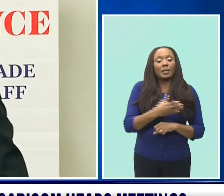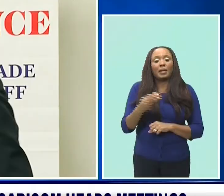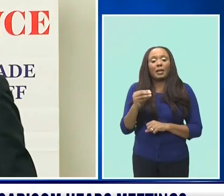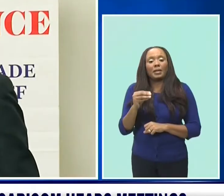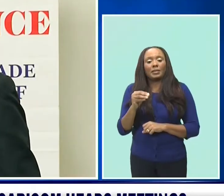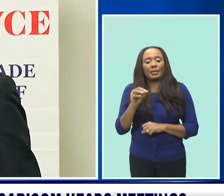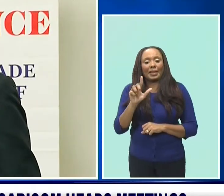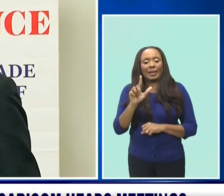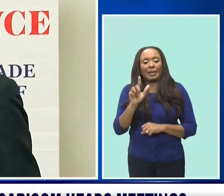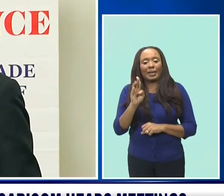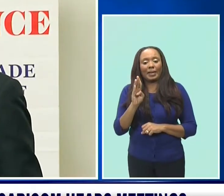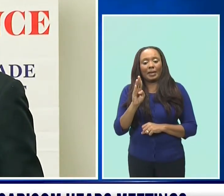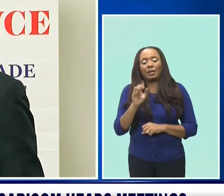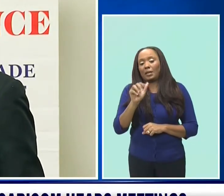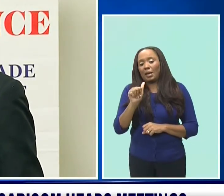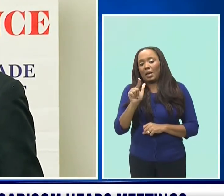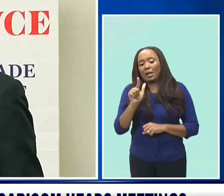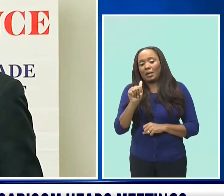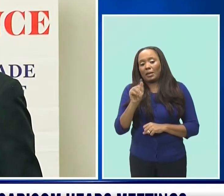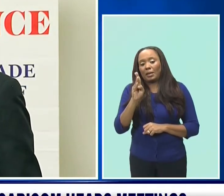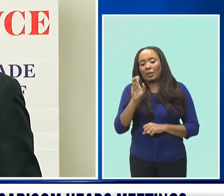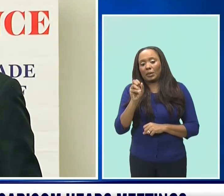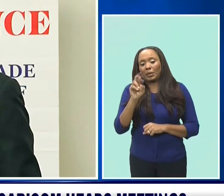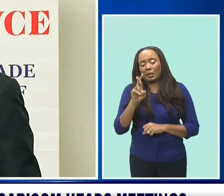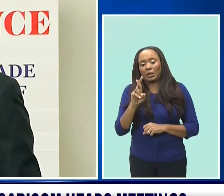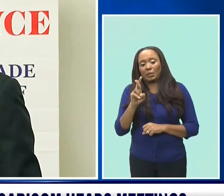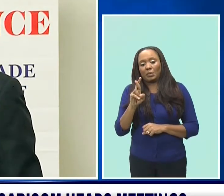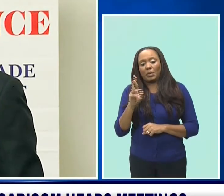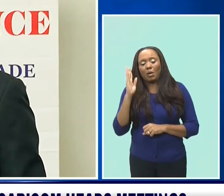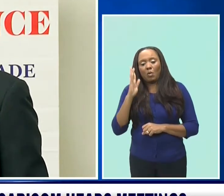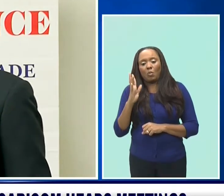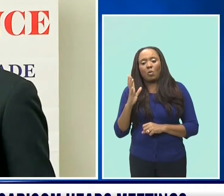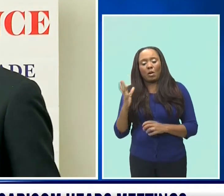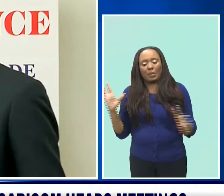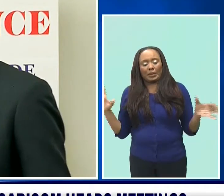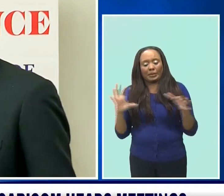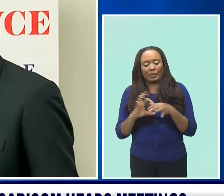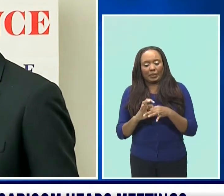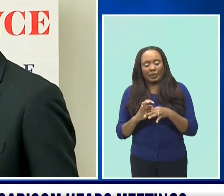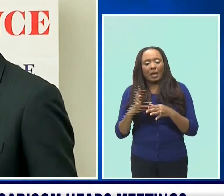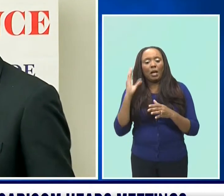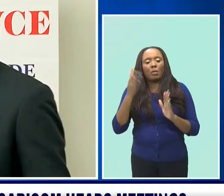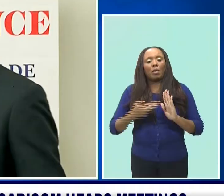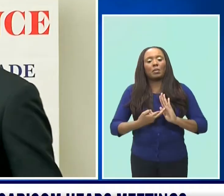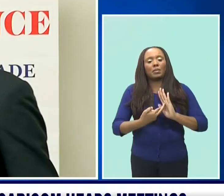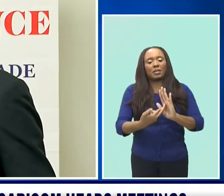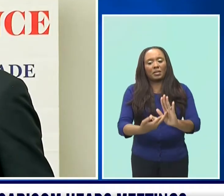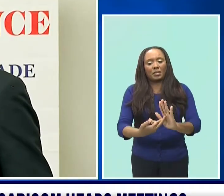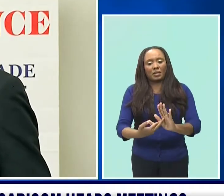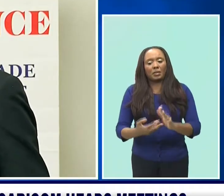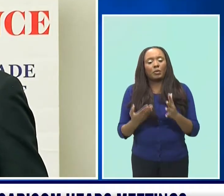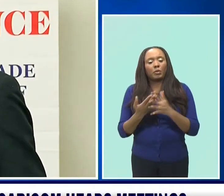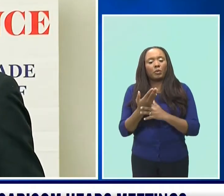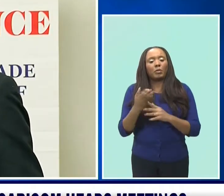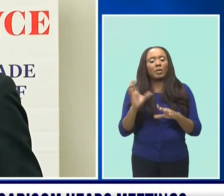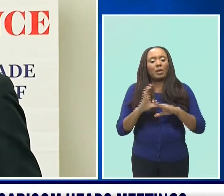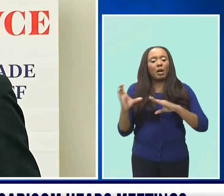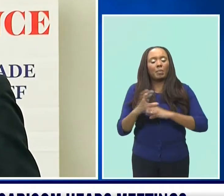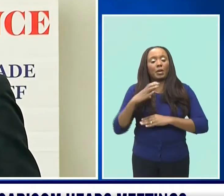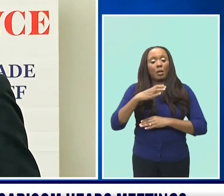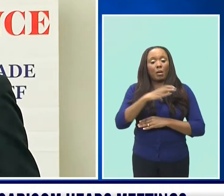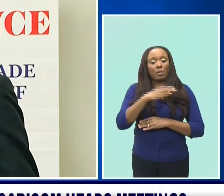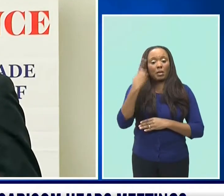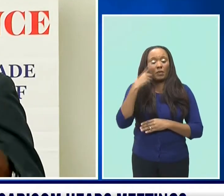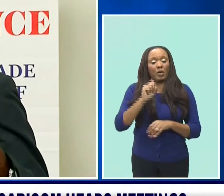be represented at meetings of the CARICOM Heads of Government. And that will be done through the Caribbean Congress of Labour, representing